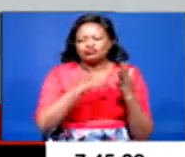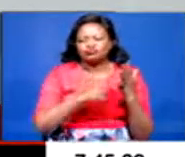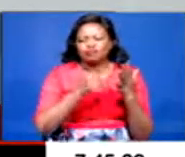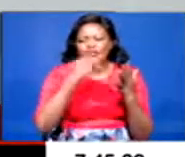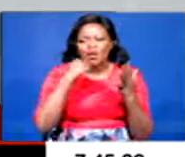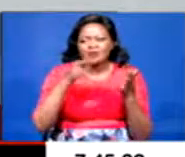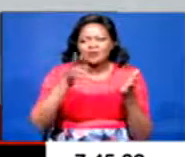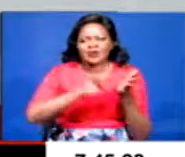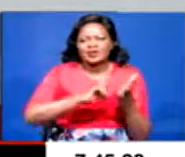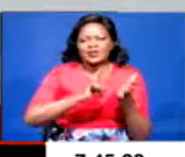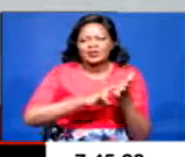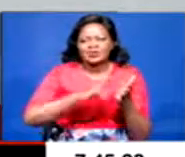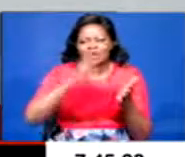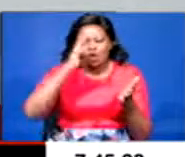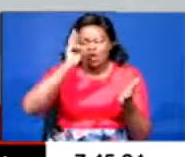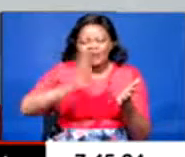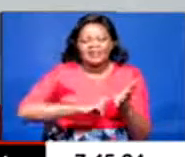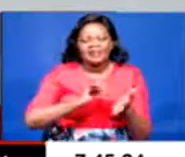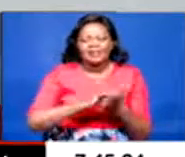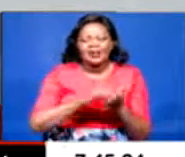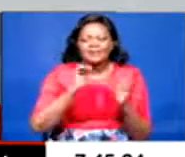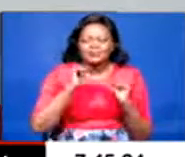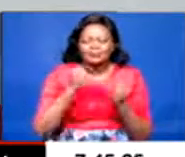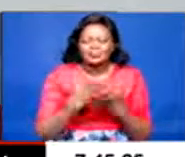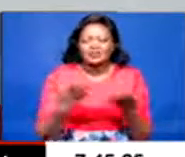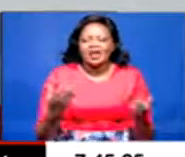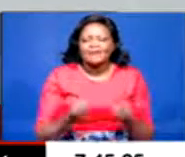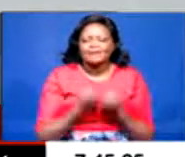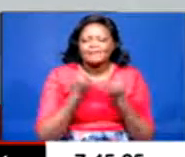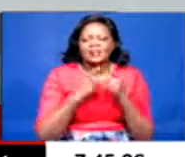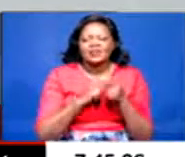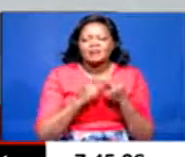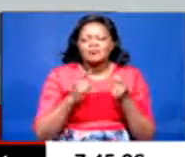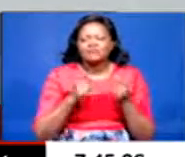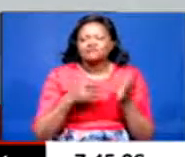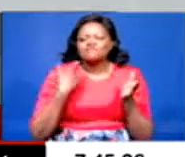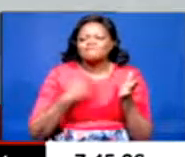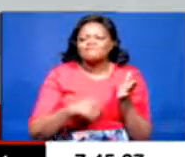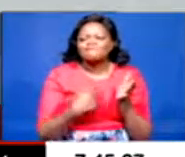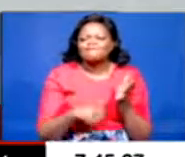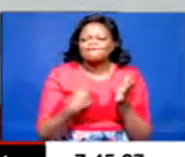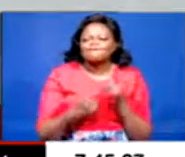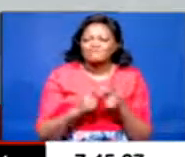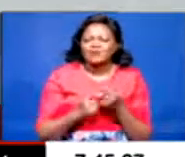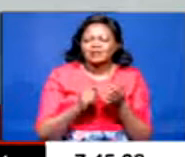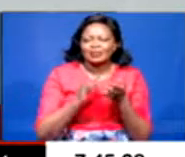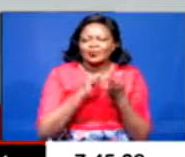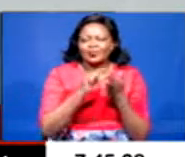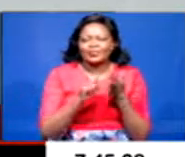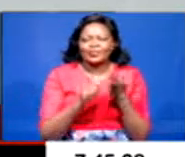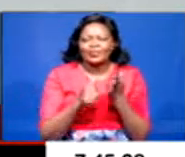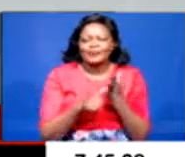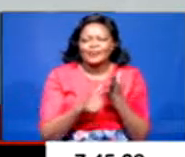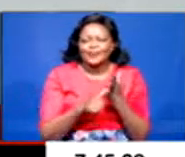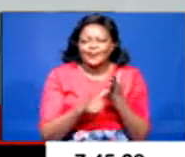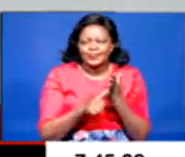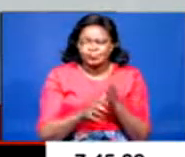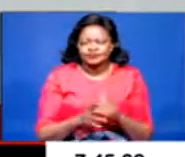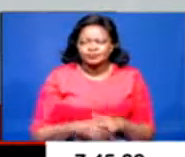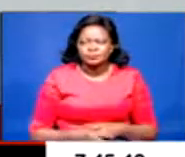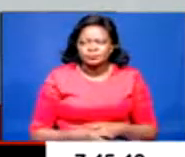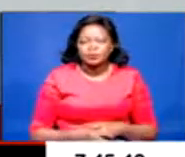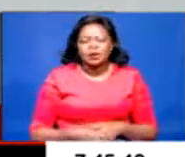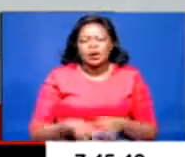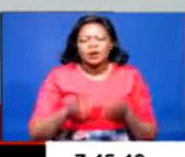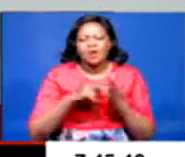that something may happen. Maybe you work with your thumb, you play guitar or something, and so your fingerprints are not too recognizable. So you